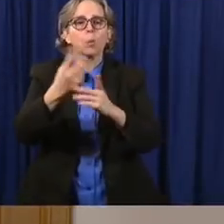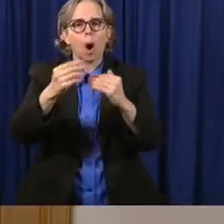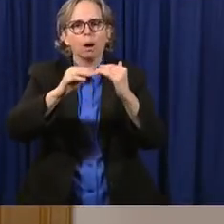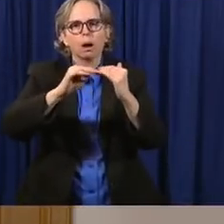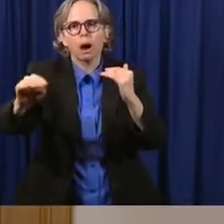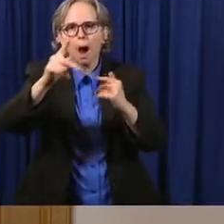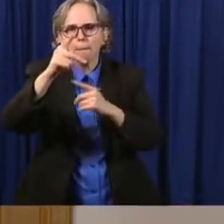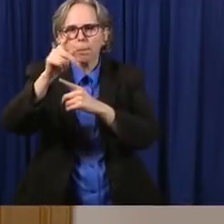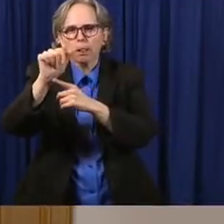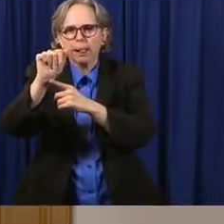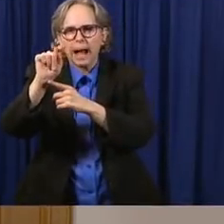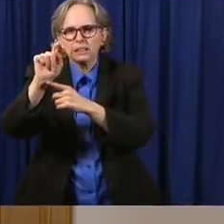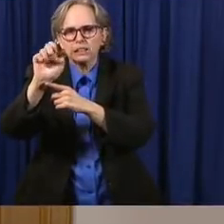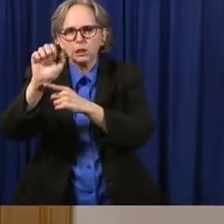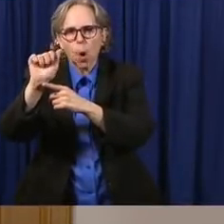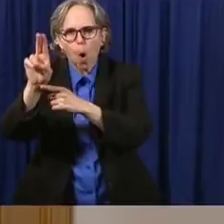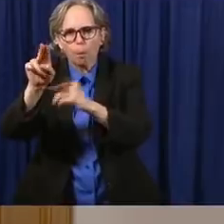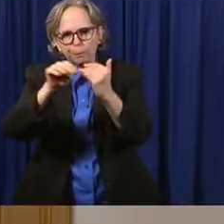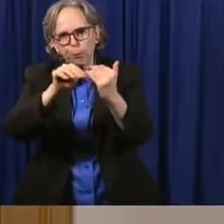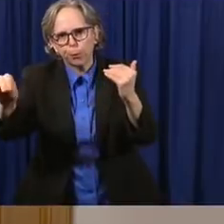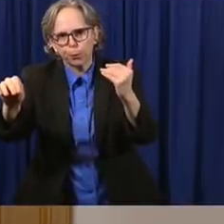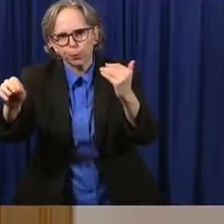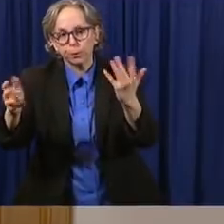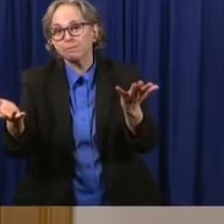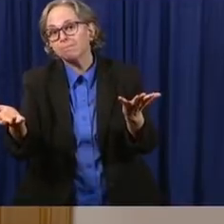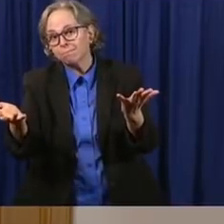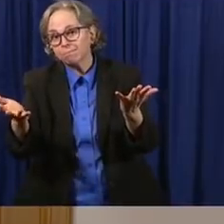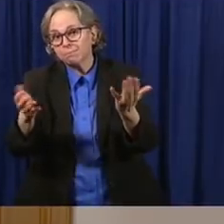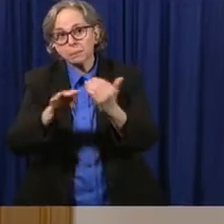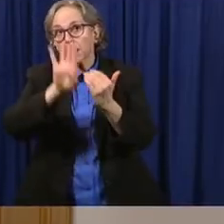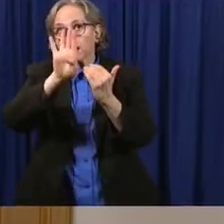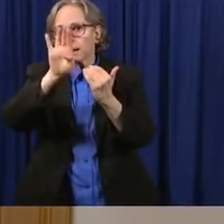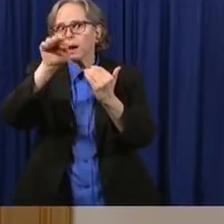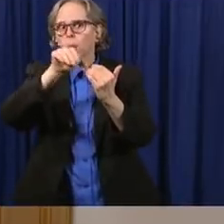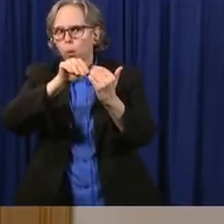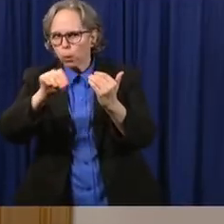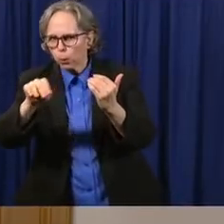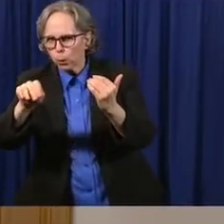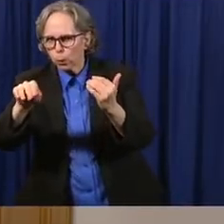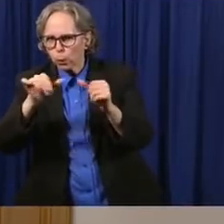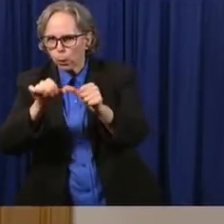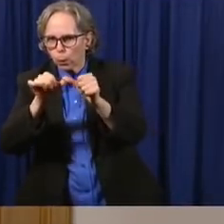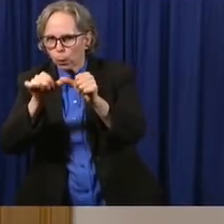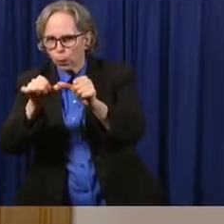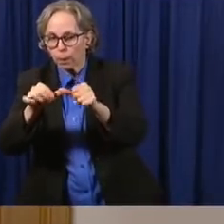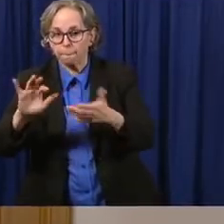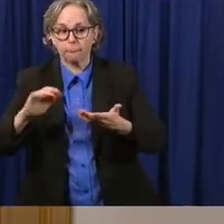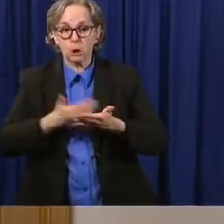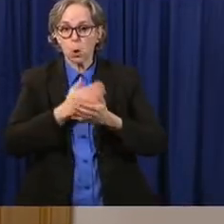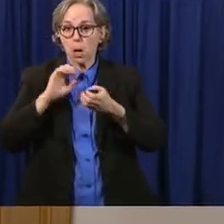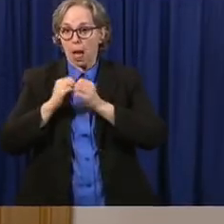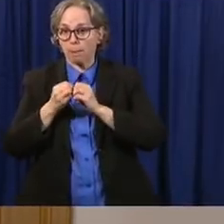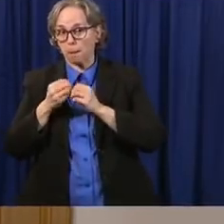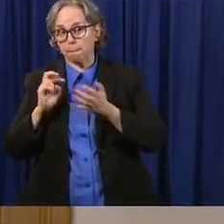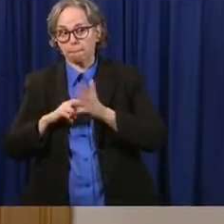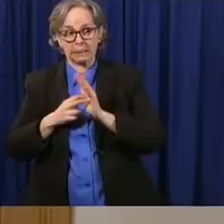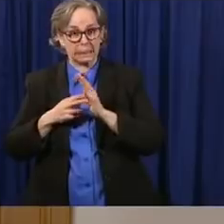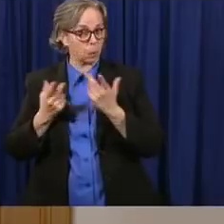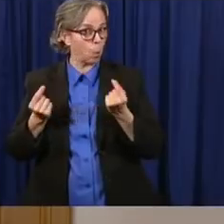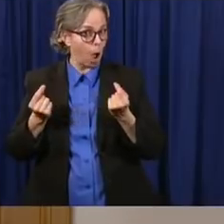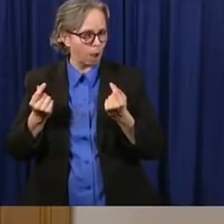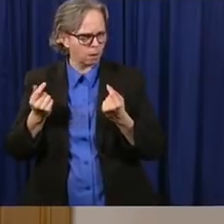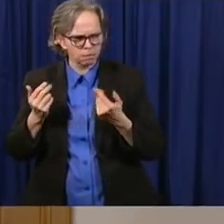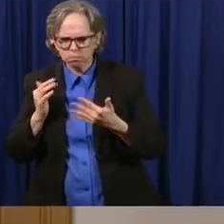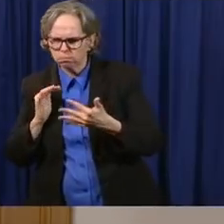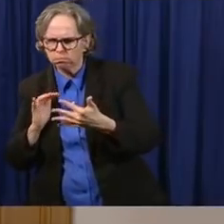down. So I would not think that the new numbers would, when we can take those in connection with the